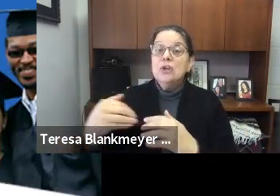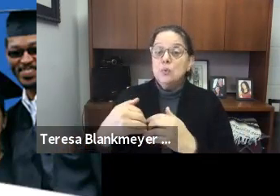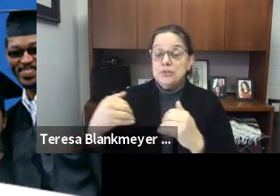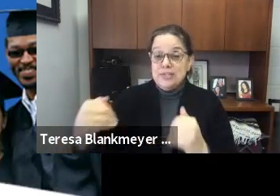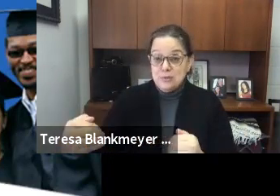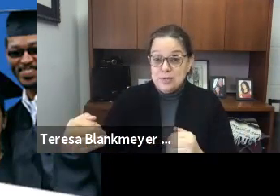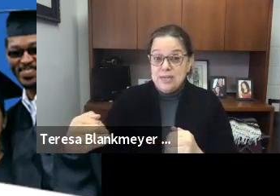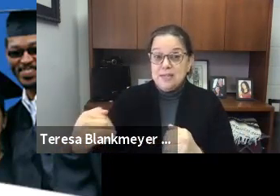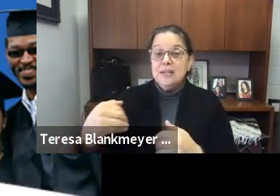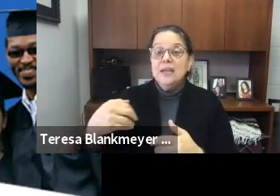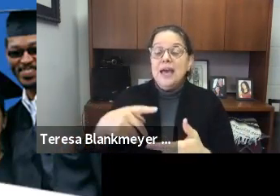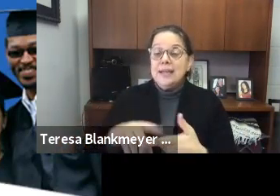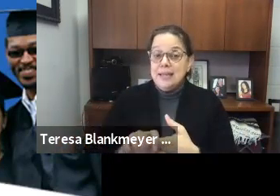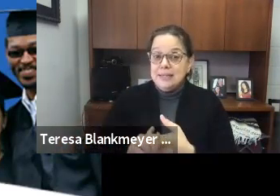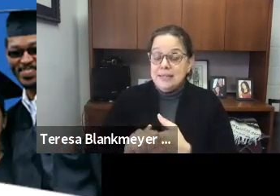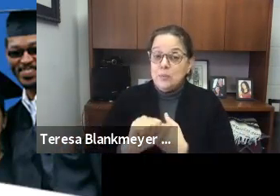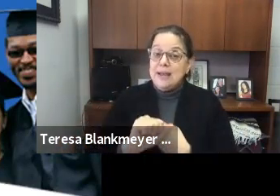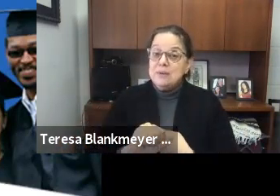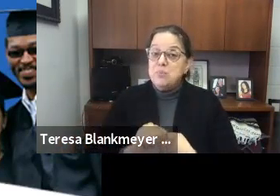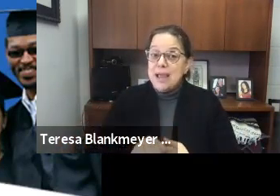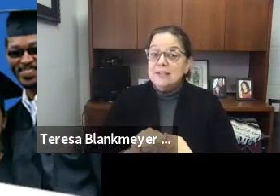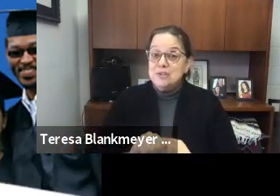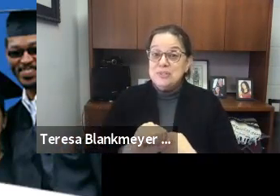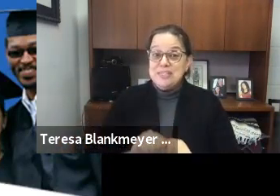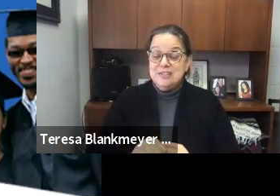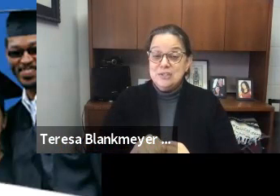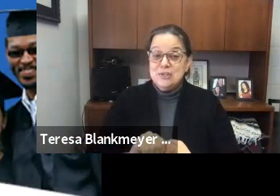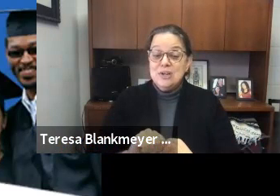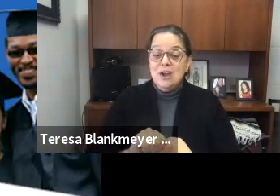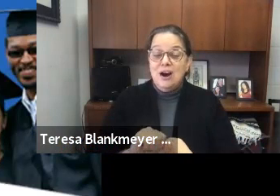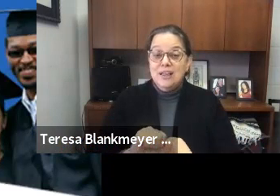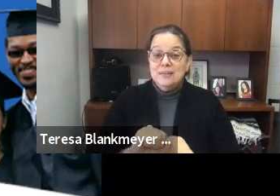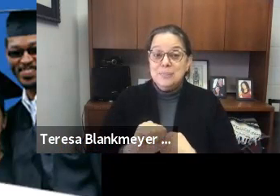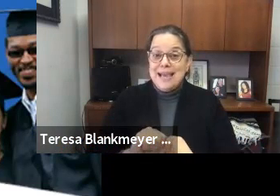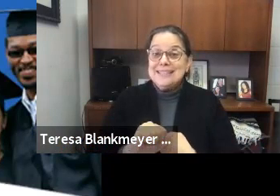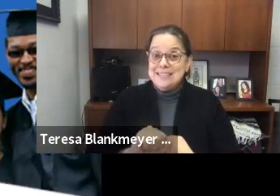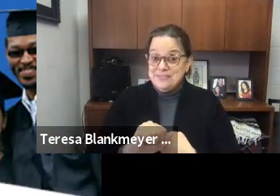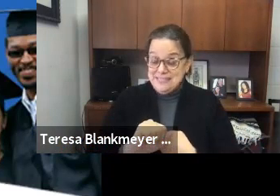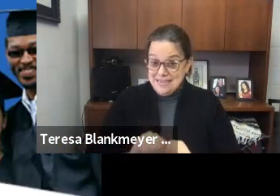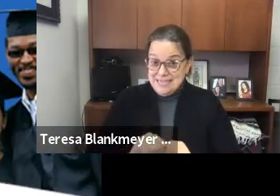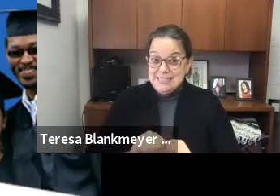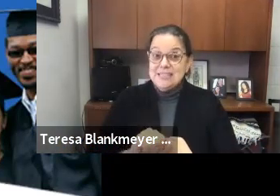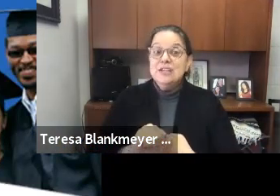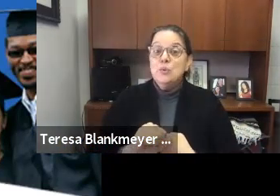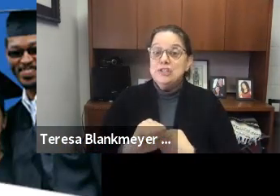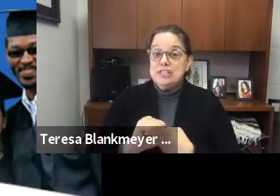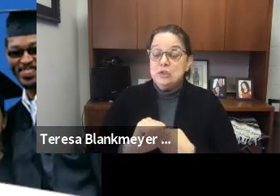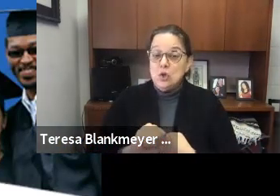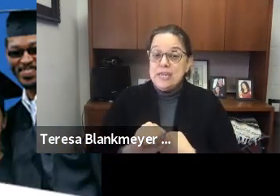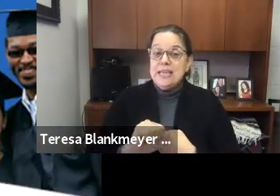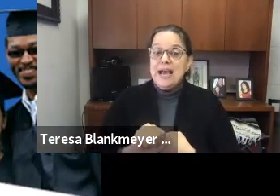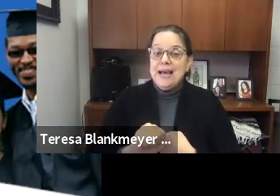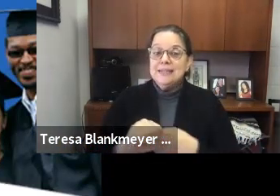South, were segregated. At Gallaudet, we have a brand new center on Black deaf studies, which